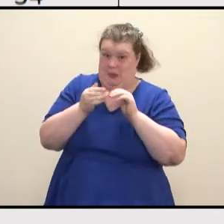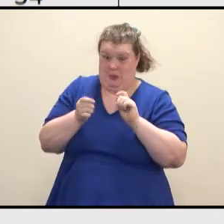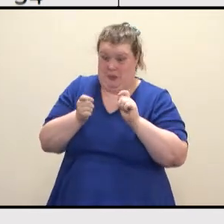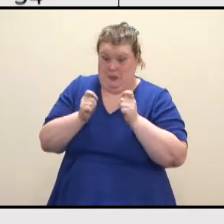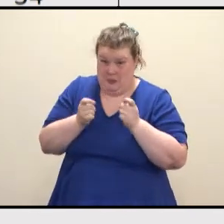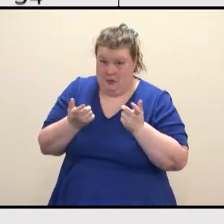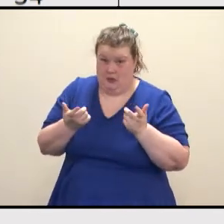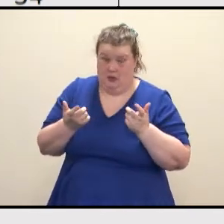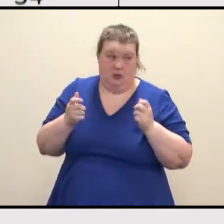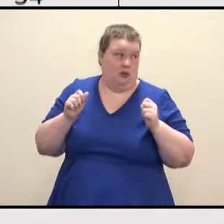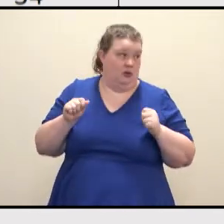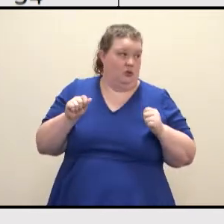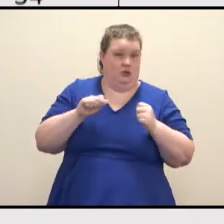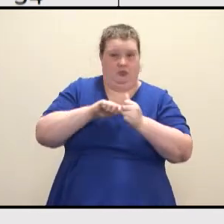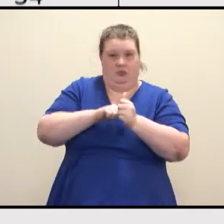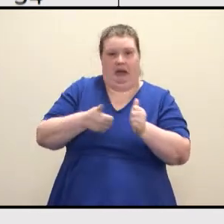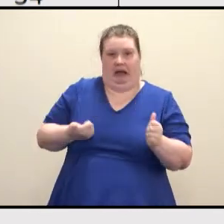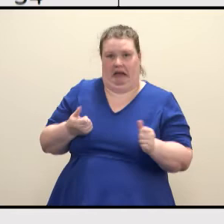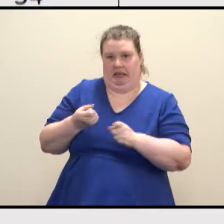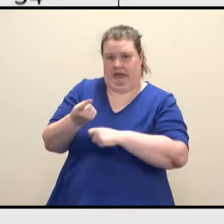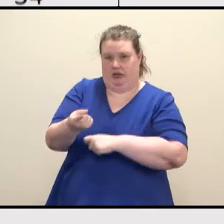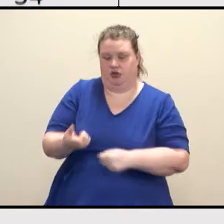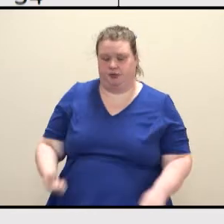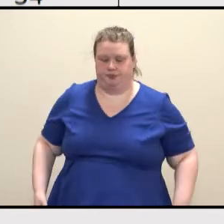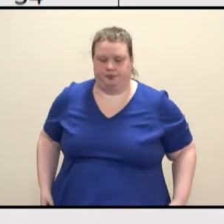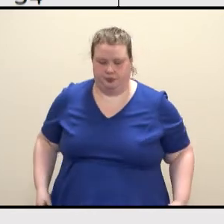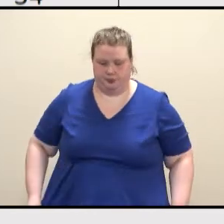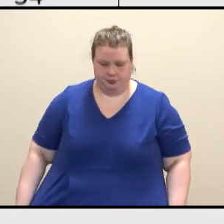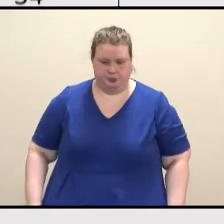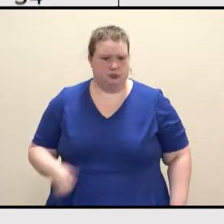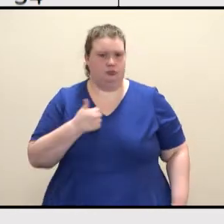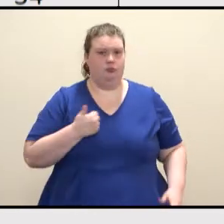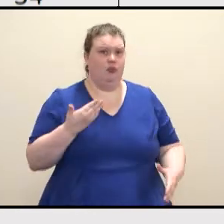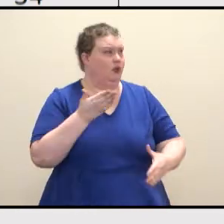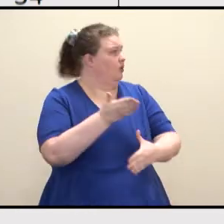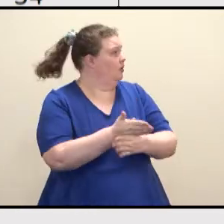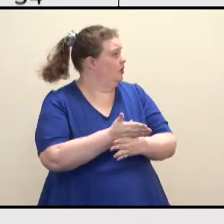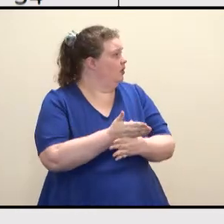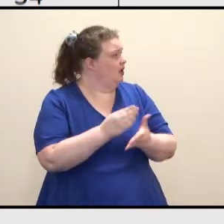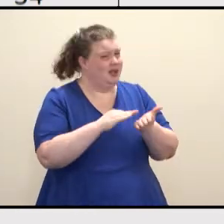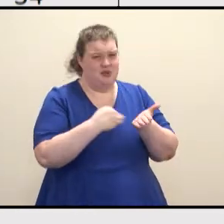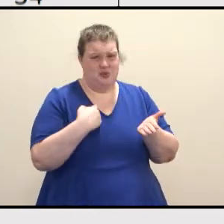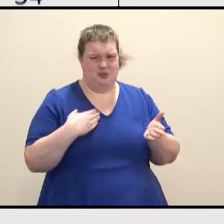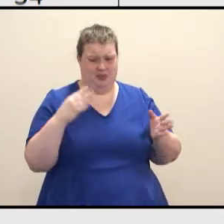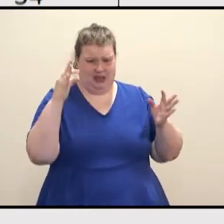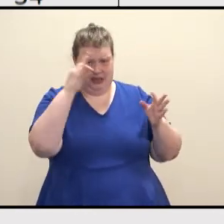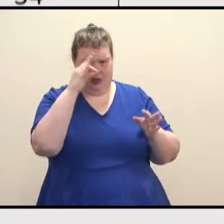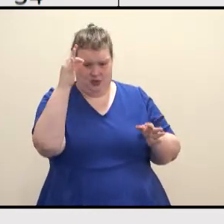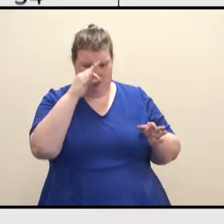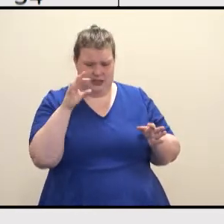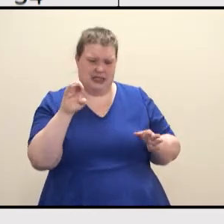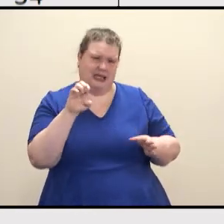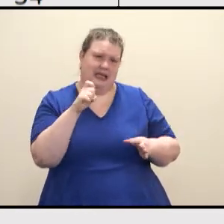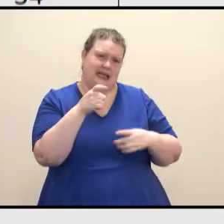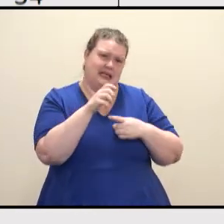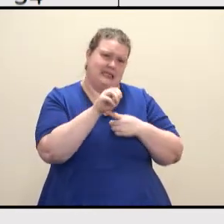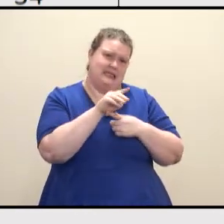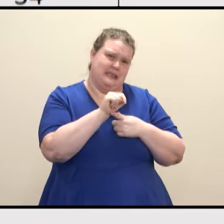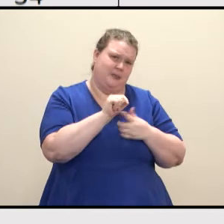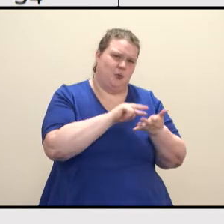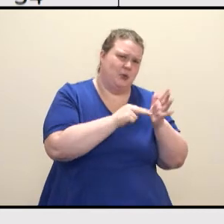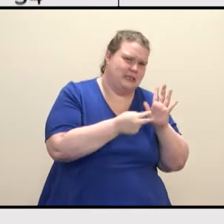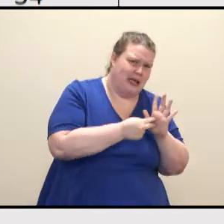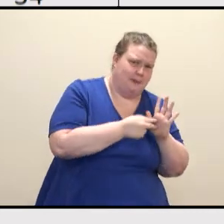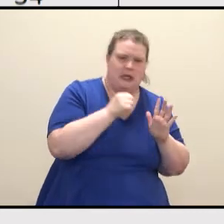there, then we could get behind next year. Sorry to interrupt you. Excuse my ignorance. Can you define exempt and non-exempt for